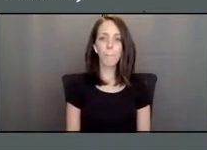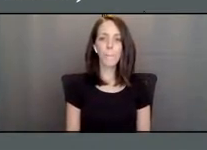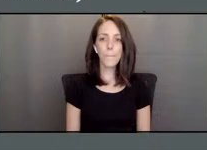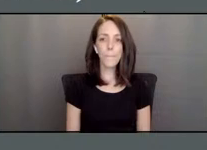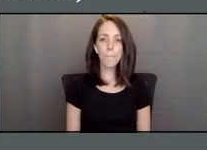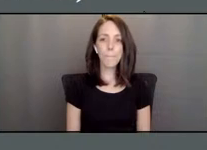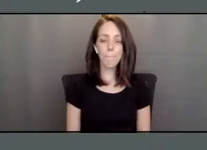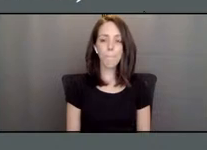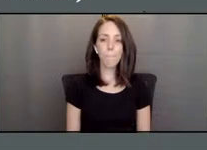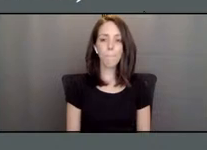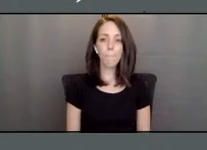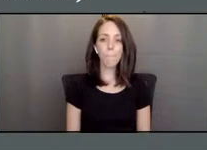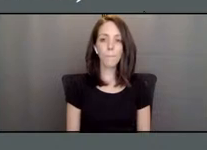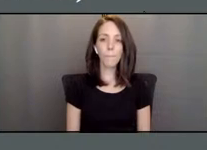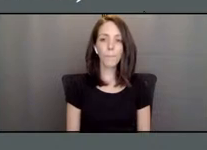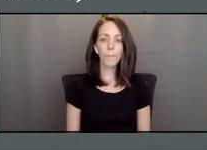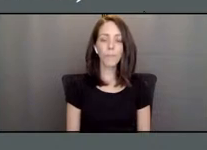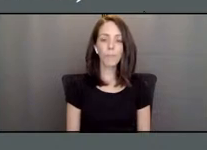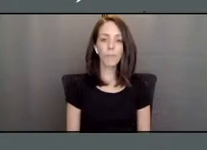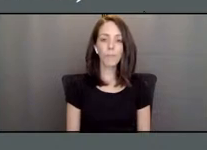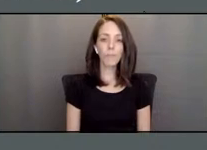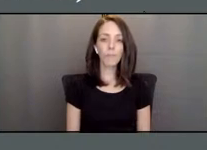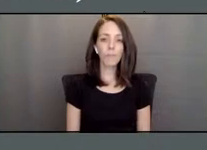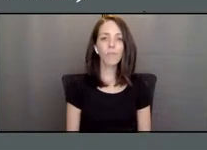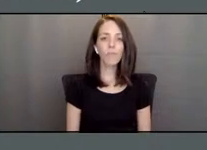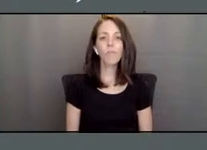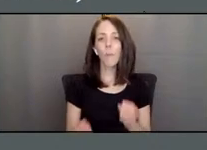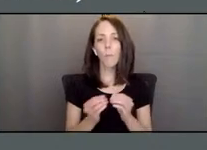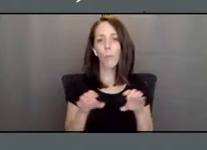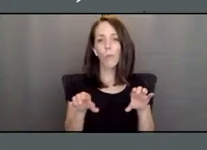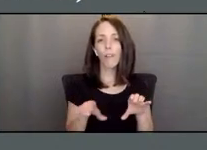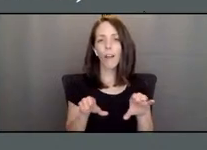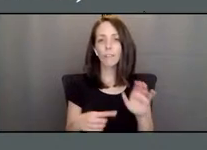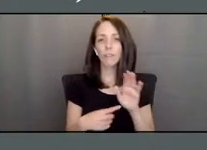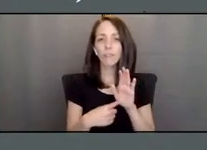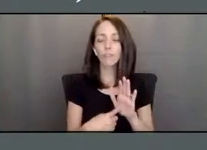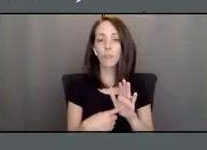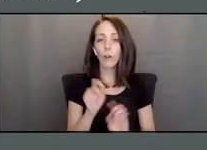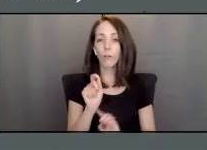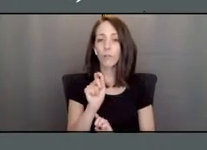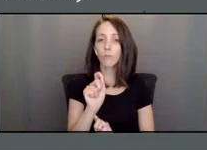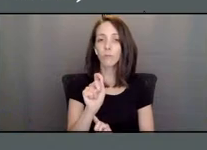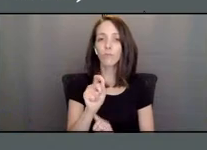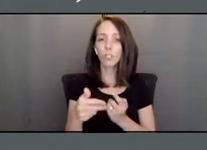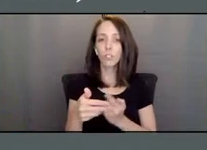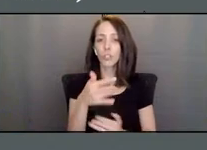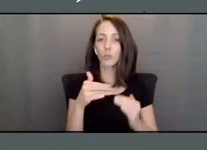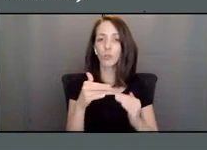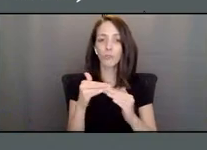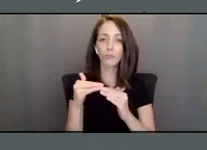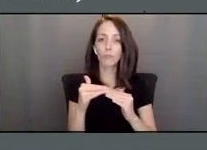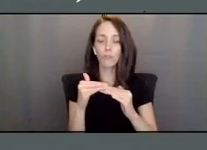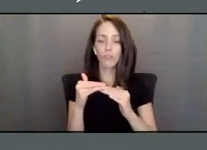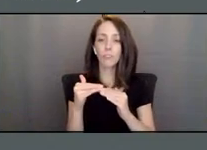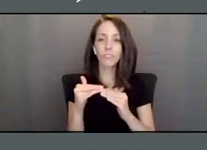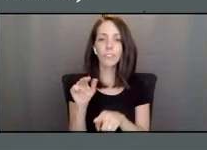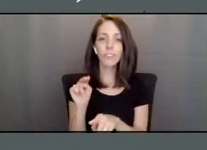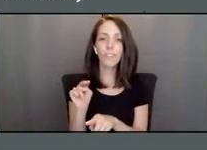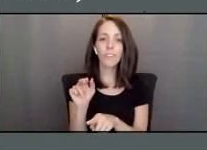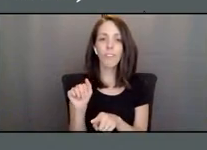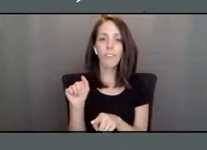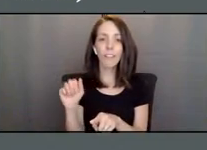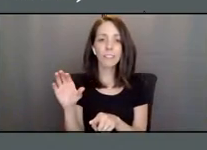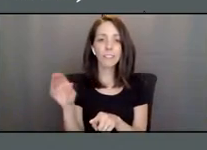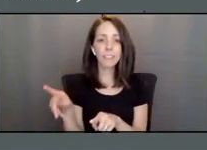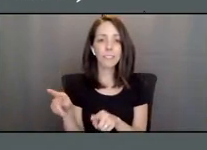Additional immediate actions are shown on this slide. Regarding the first bullet, social justice, there was a Monmouth NAACP virtual event,